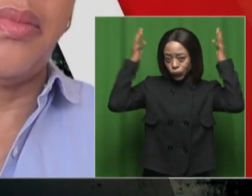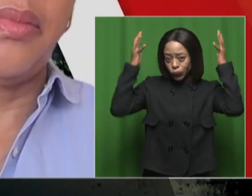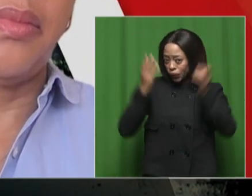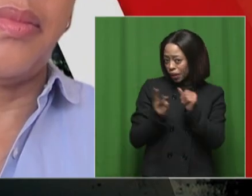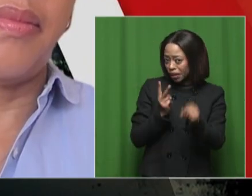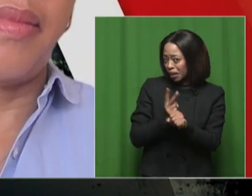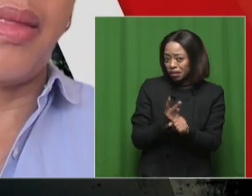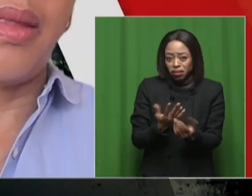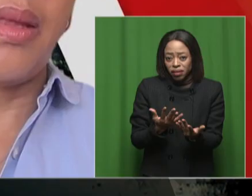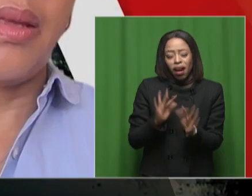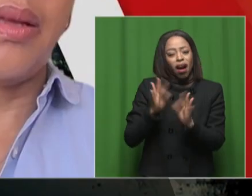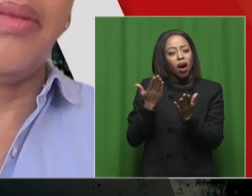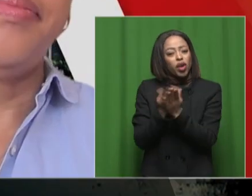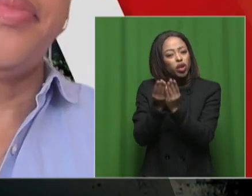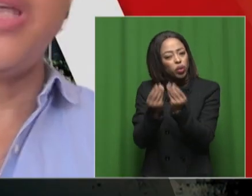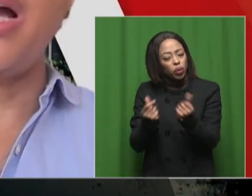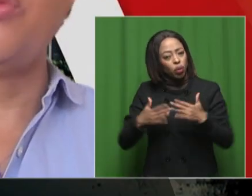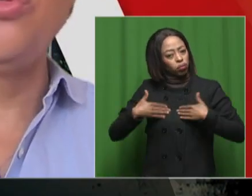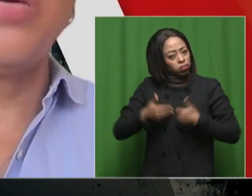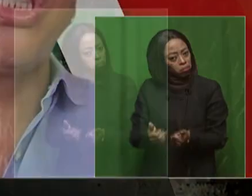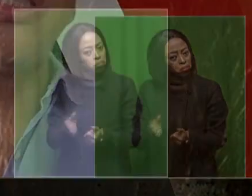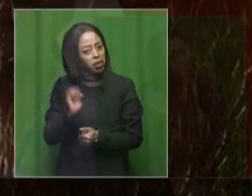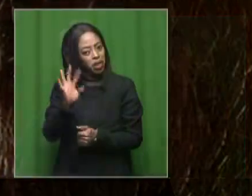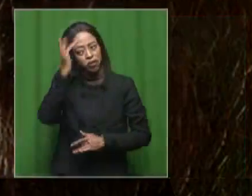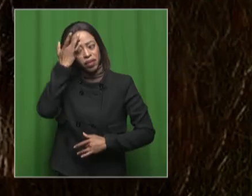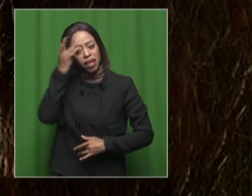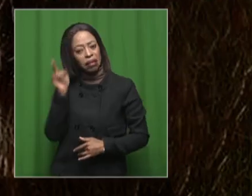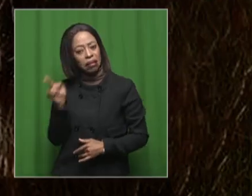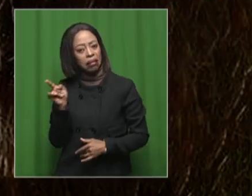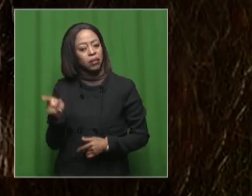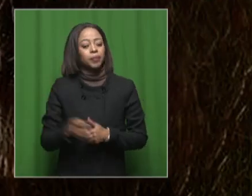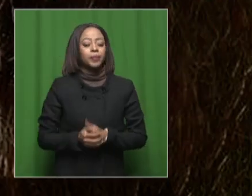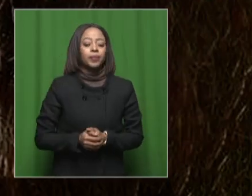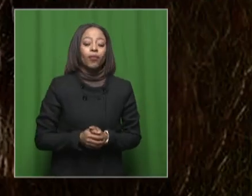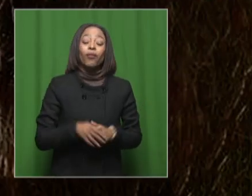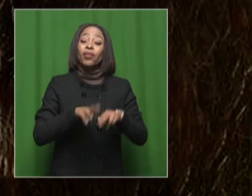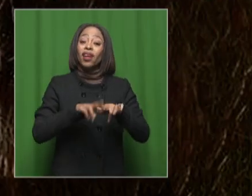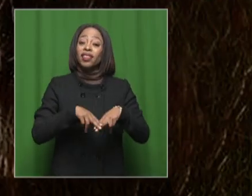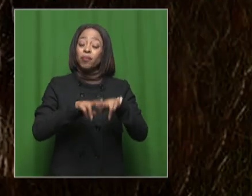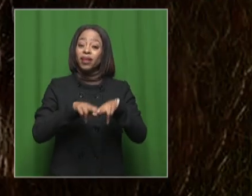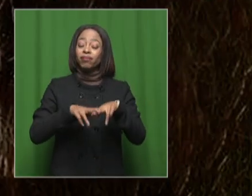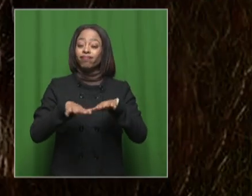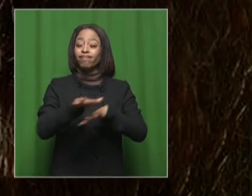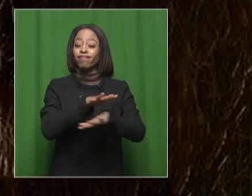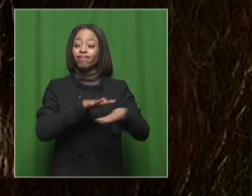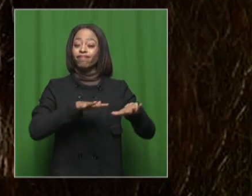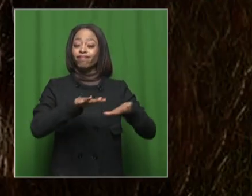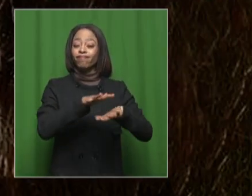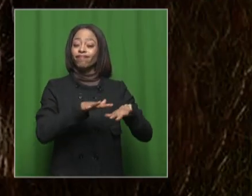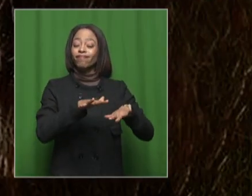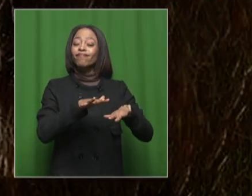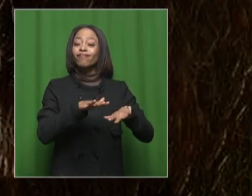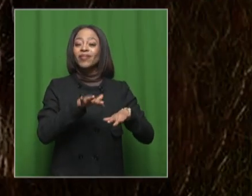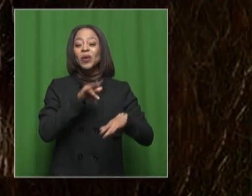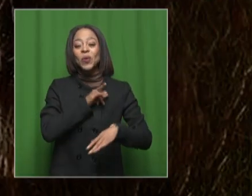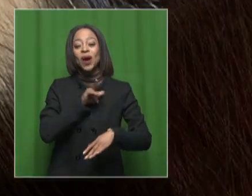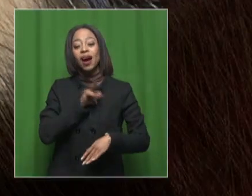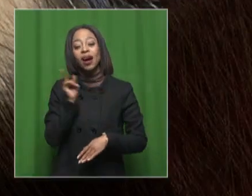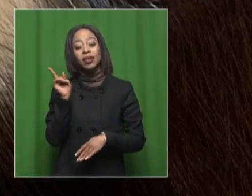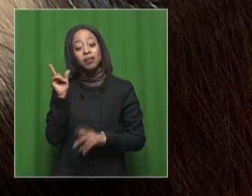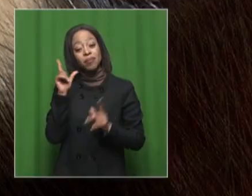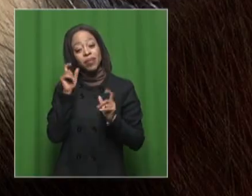the interventions? Yeah, good question, Sakina. So again, depending on the condition that one sees, for example, that the one you've got